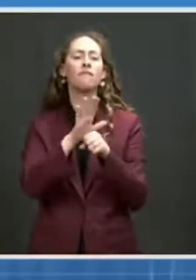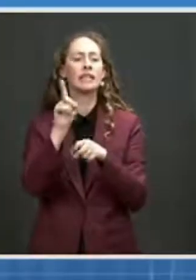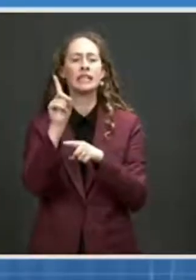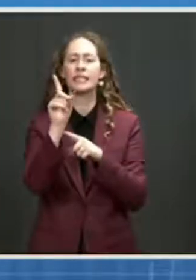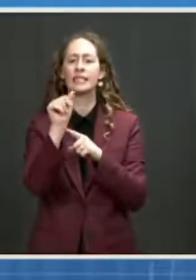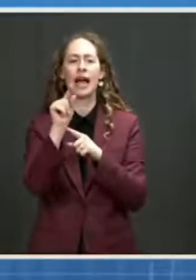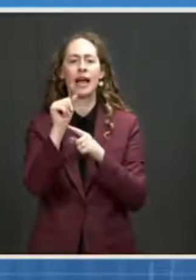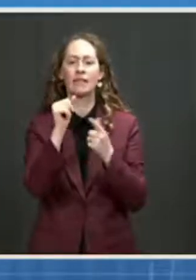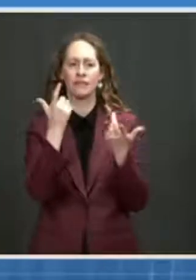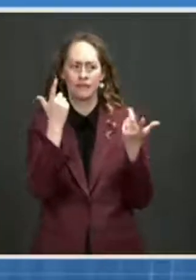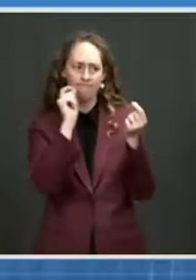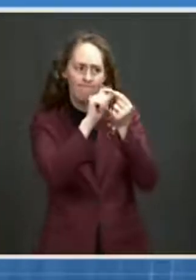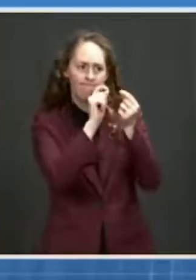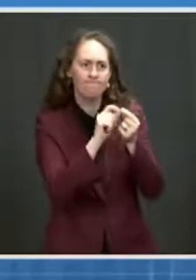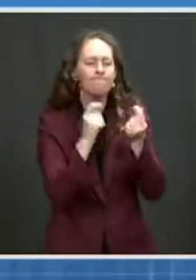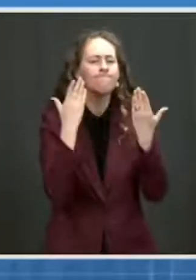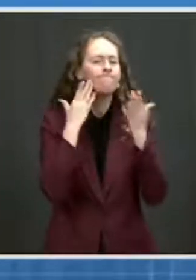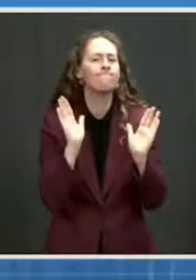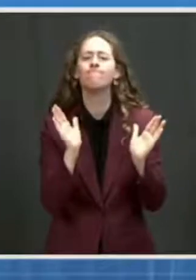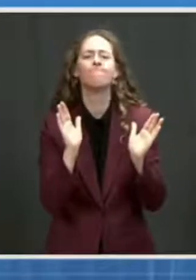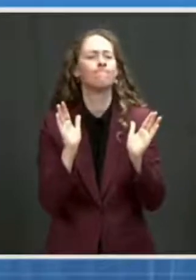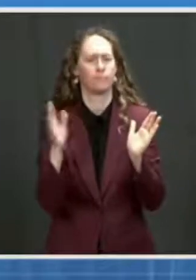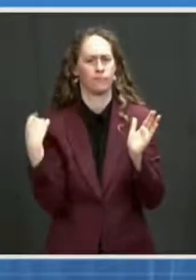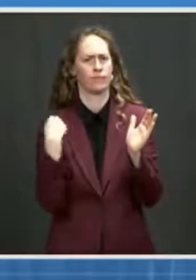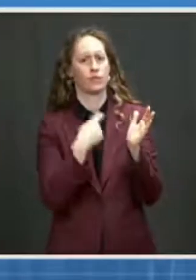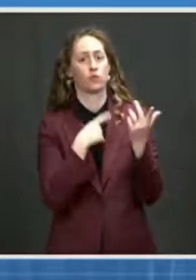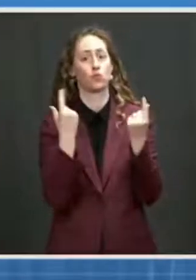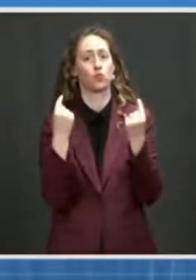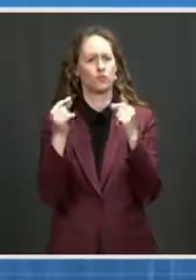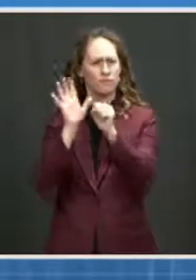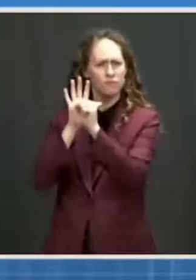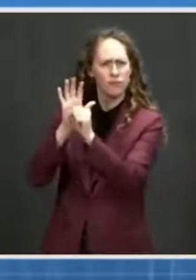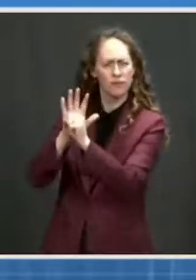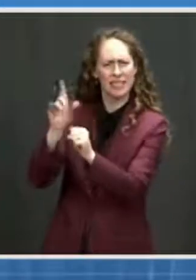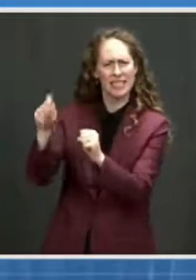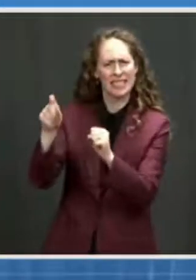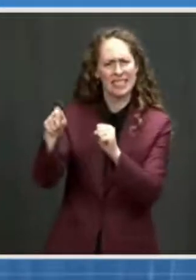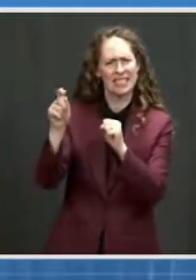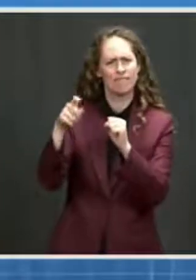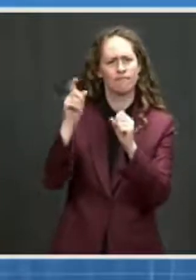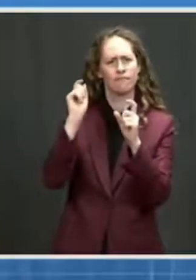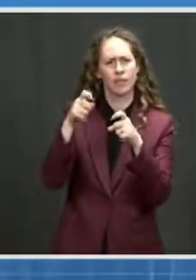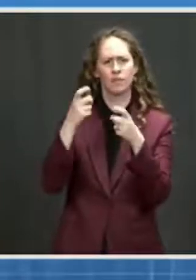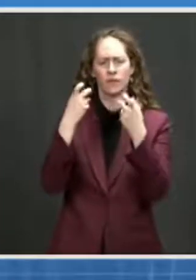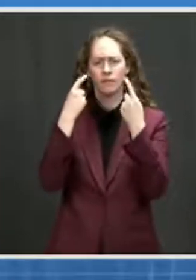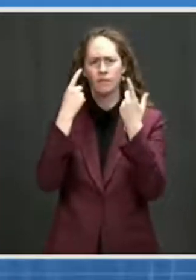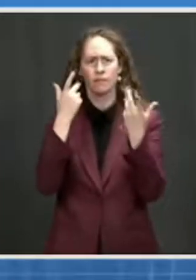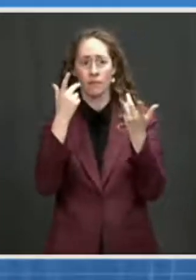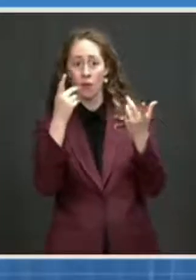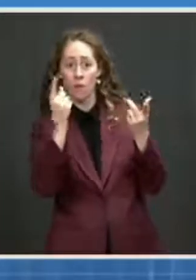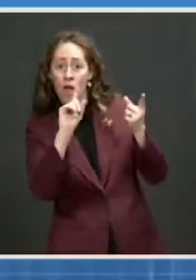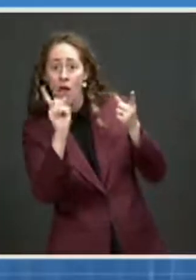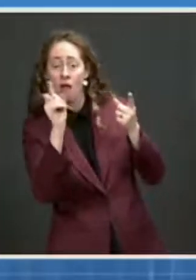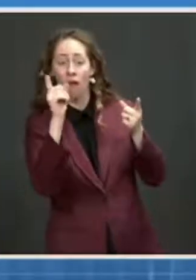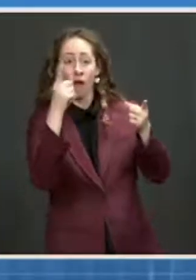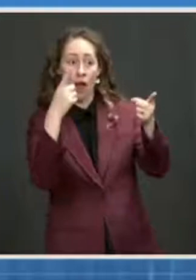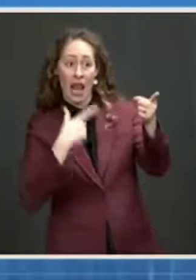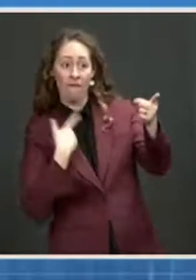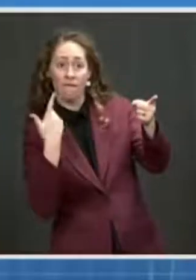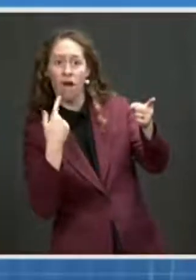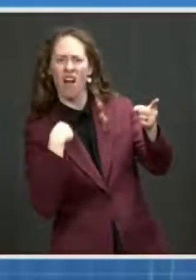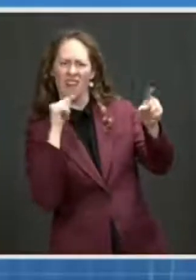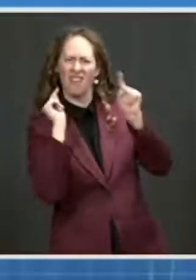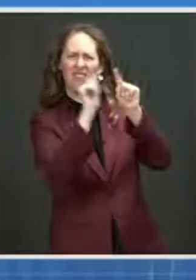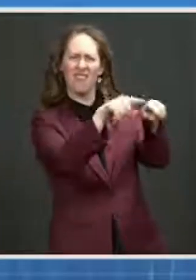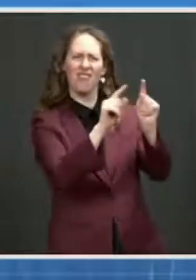pushing, absolutely, the comprehensive efforts to make sure that we meet people where they are, that we address all the structural barriers. And